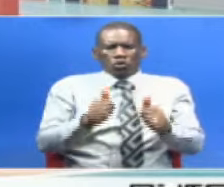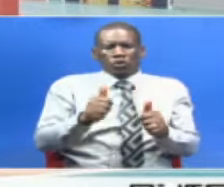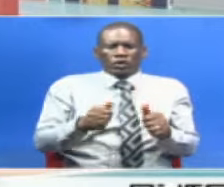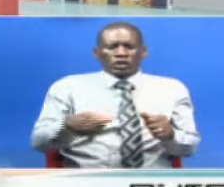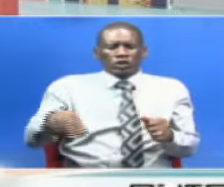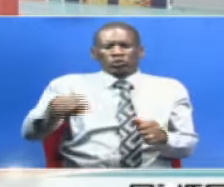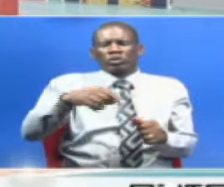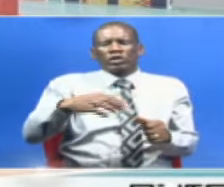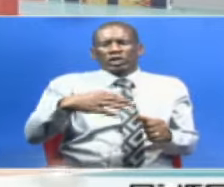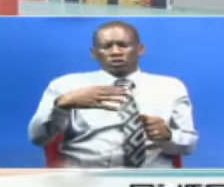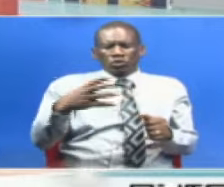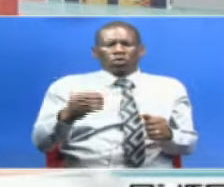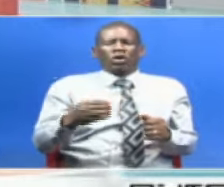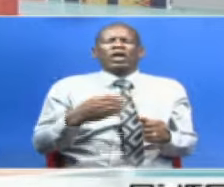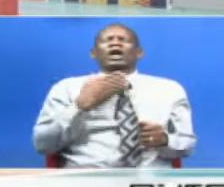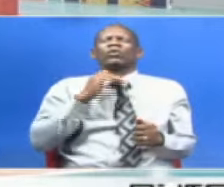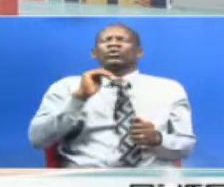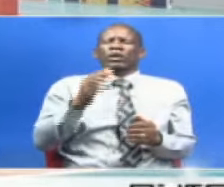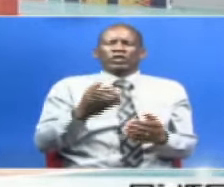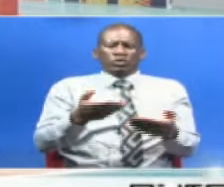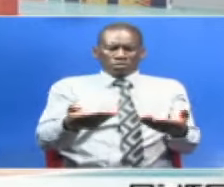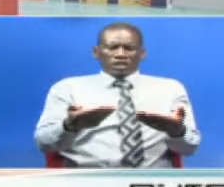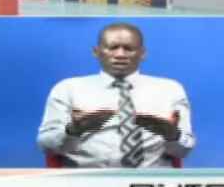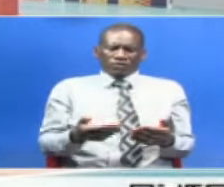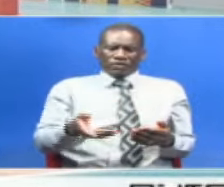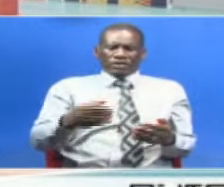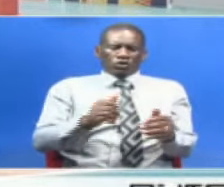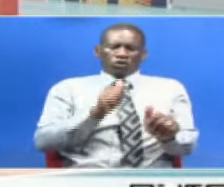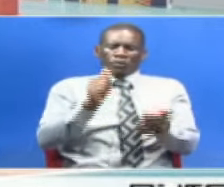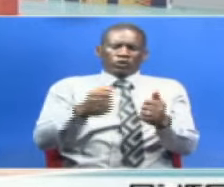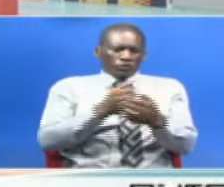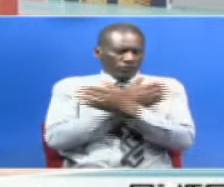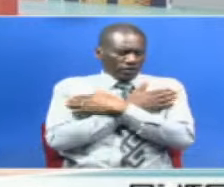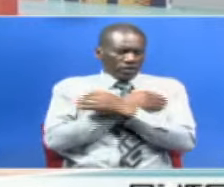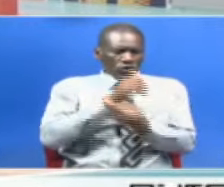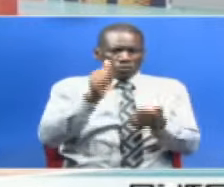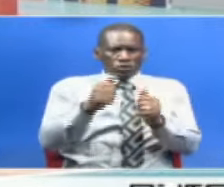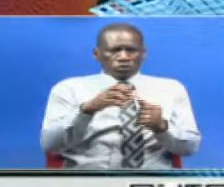tutapelekwa, naomba tupewe ka friendly hata kambili tatu ndio tujue lineup.